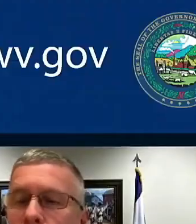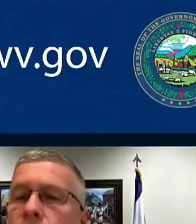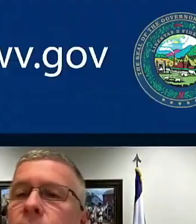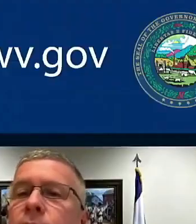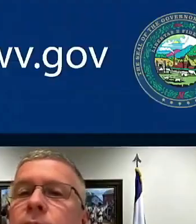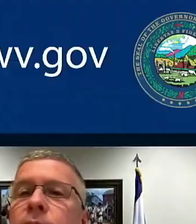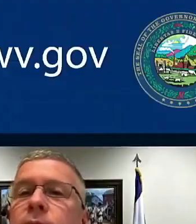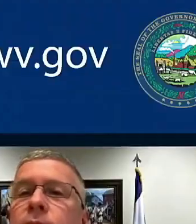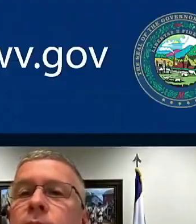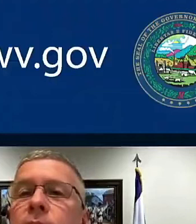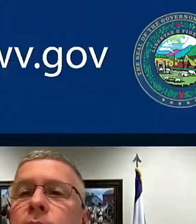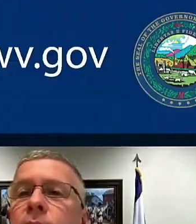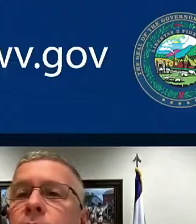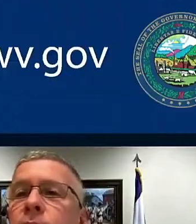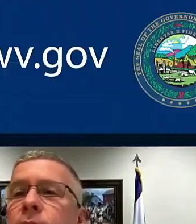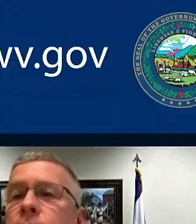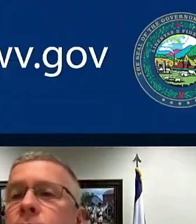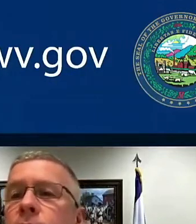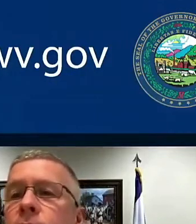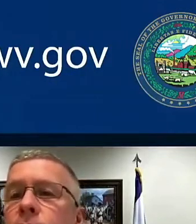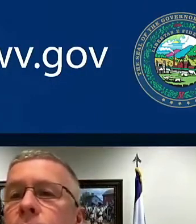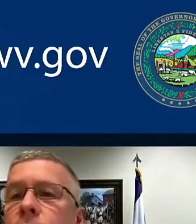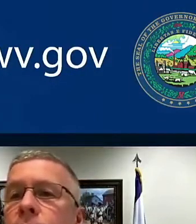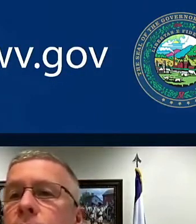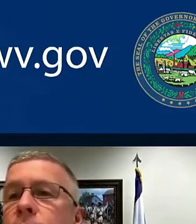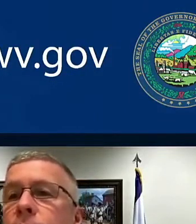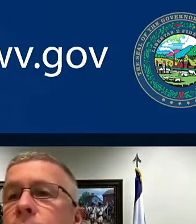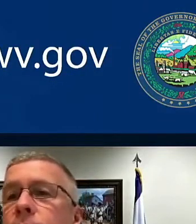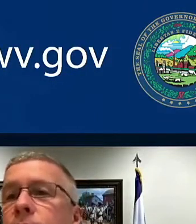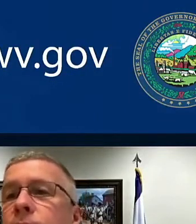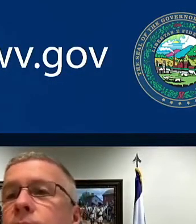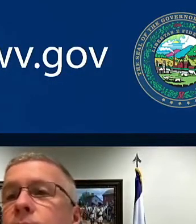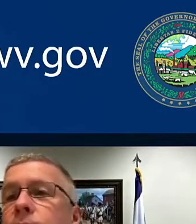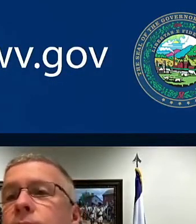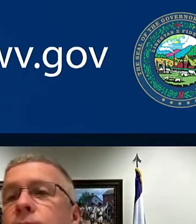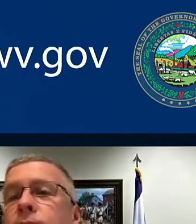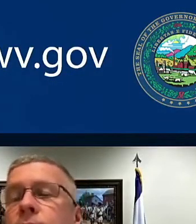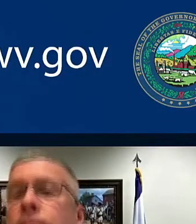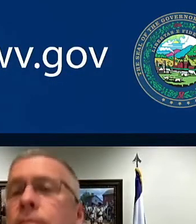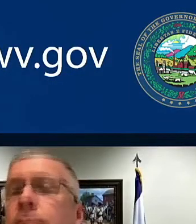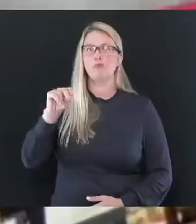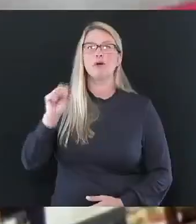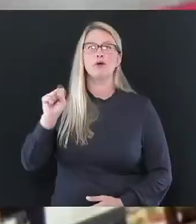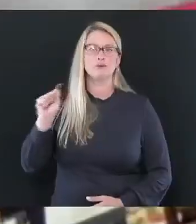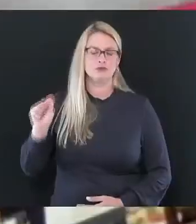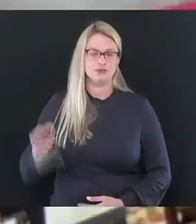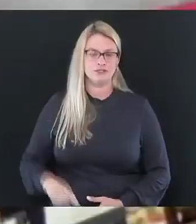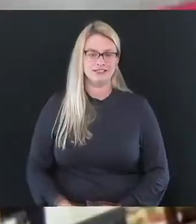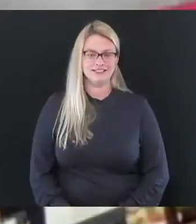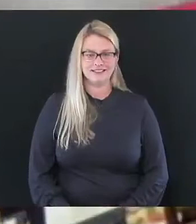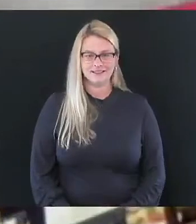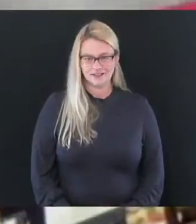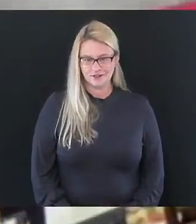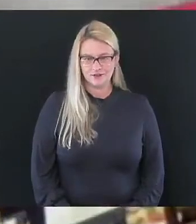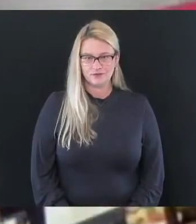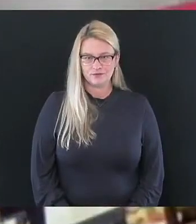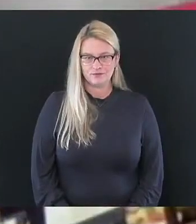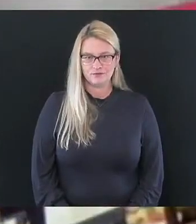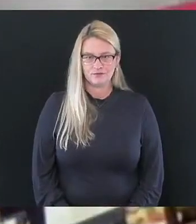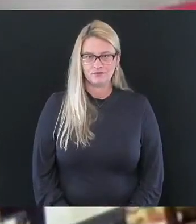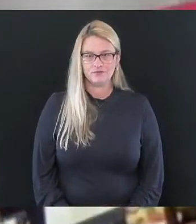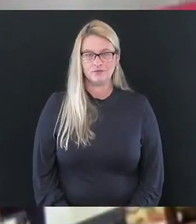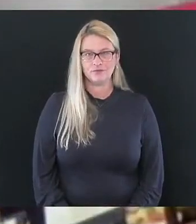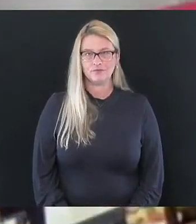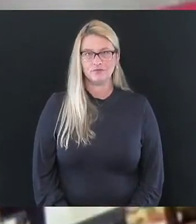All right, thank you, Paul. Next to David Beard with the Dominion Post. Hi, I'm passing along a suggestion from